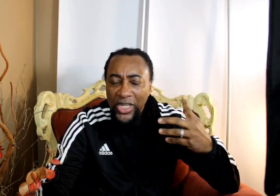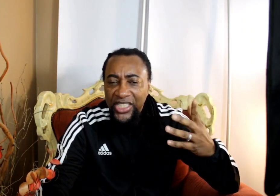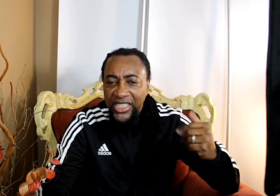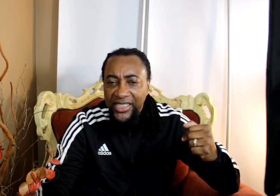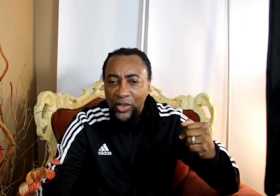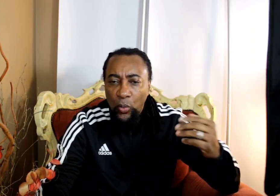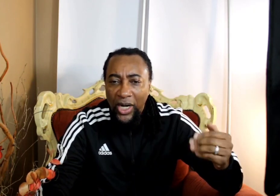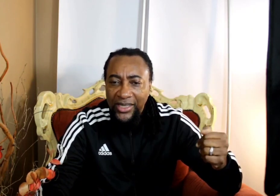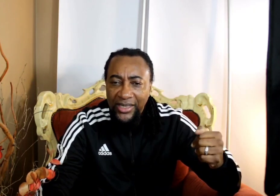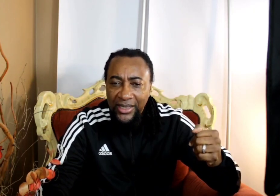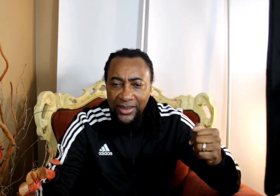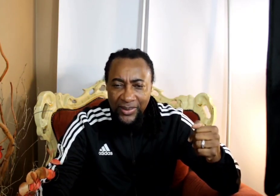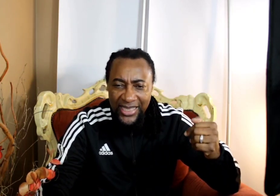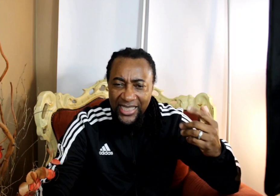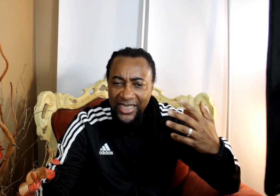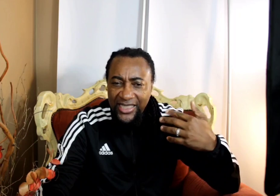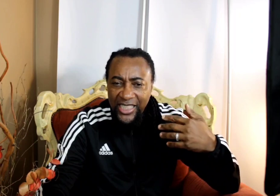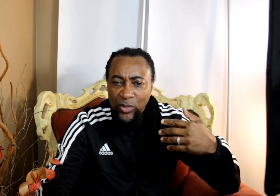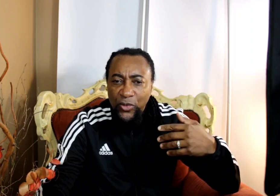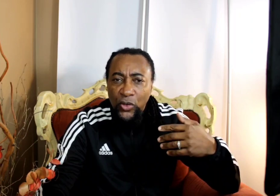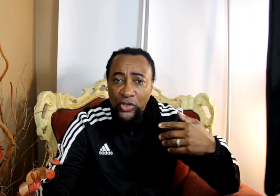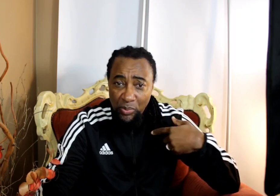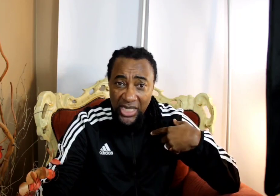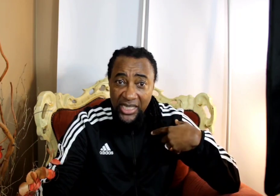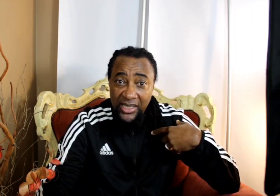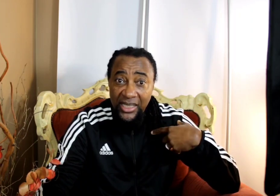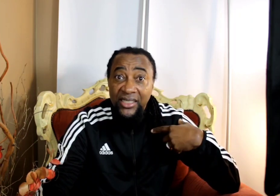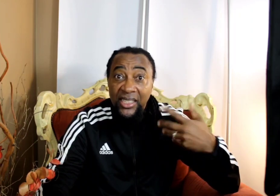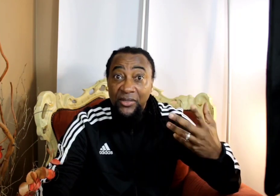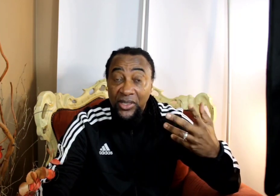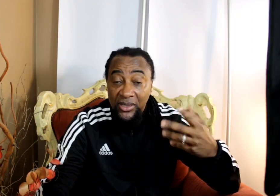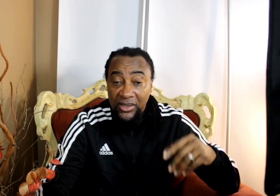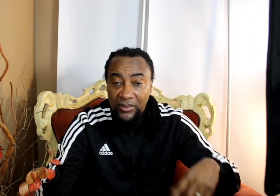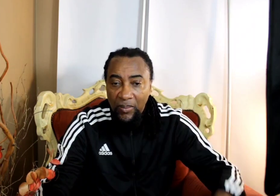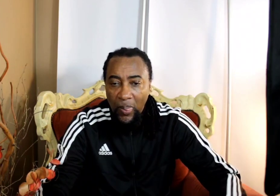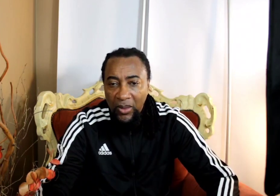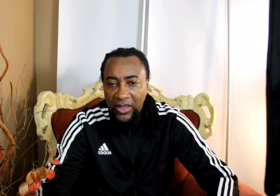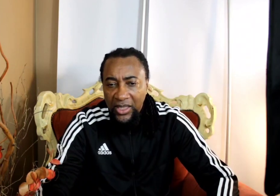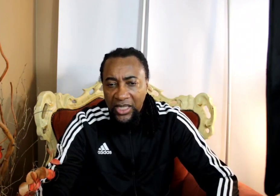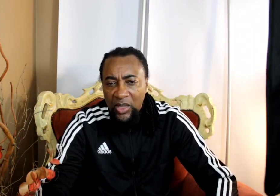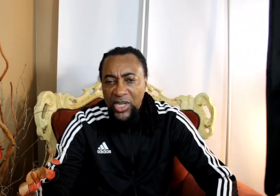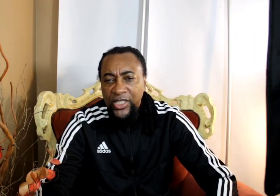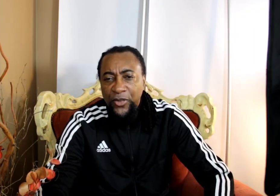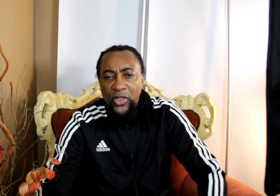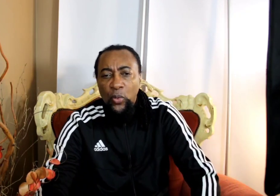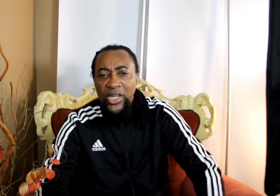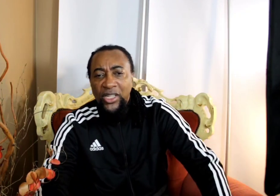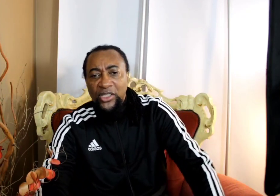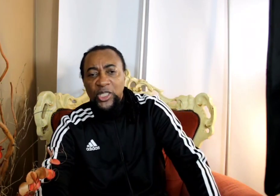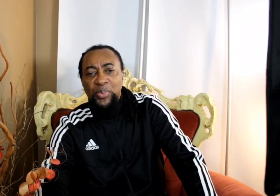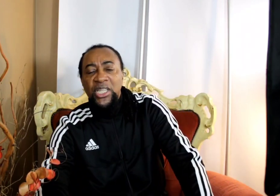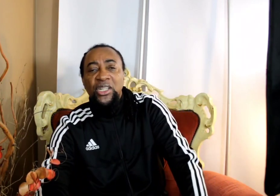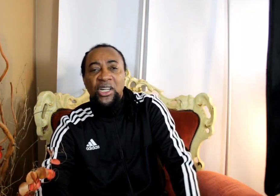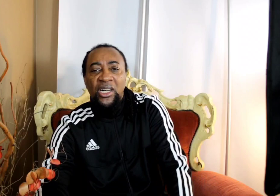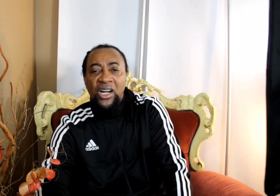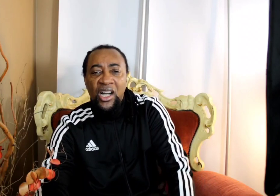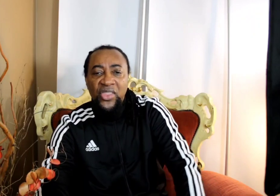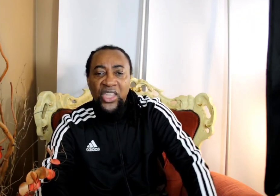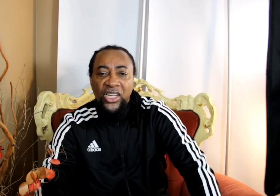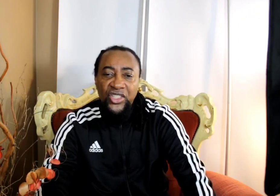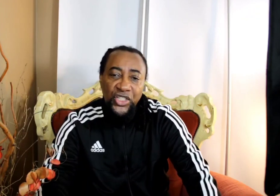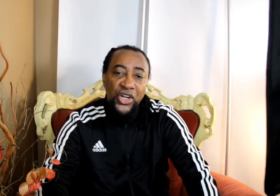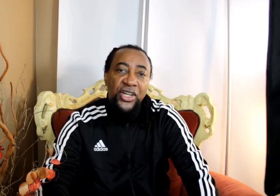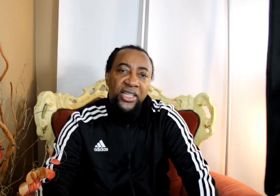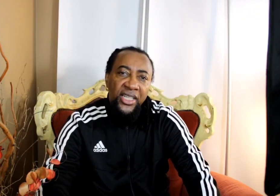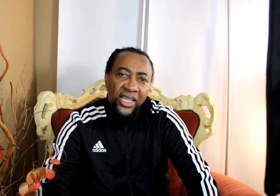who initiated what is, as I said before, to me, insignificant. The Minister further went on to speak on